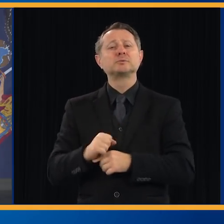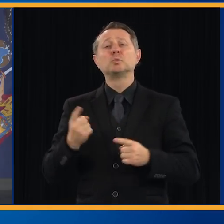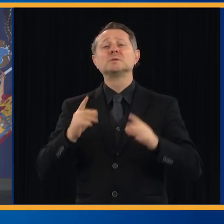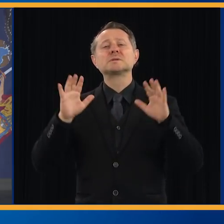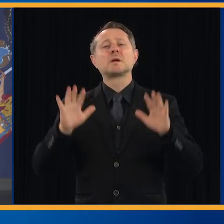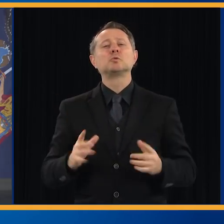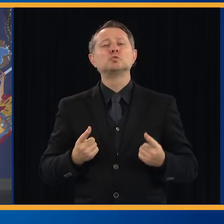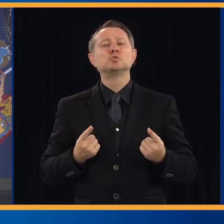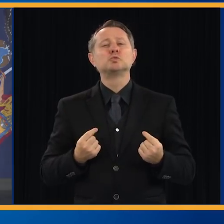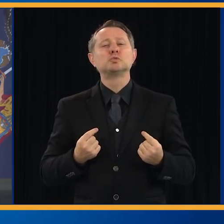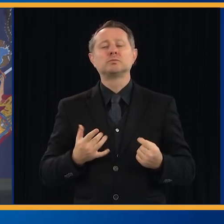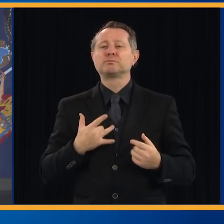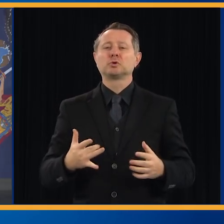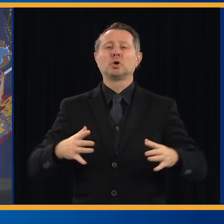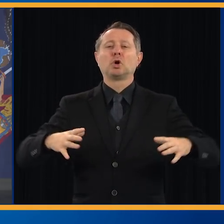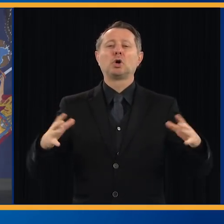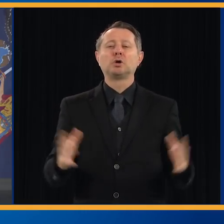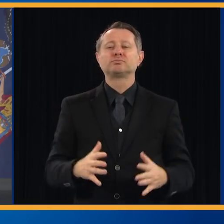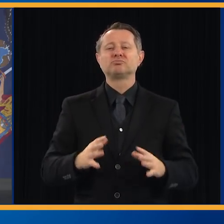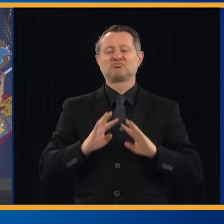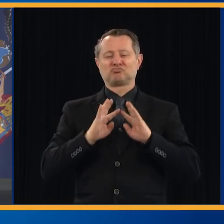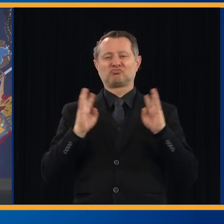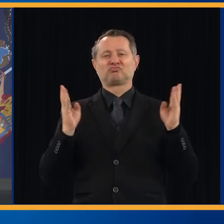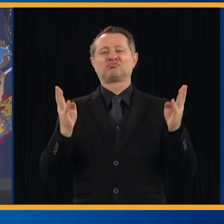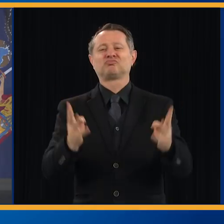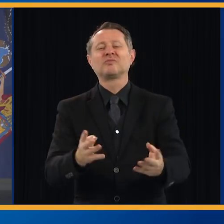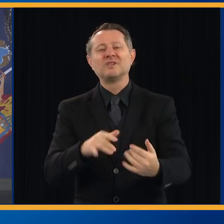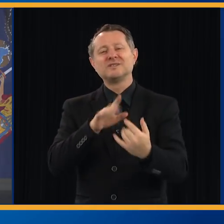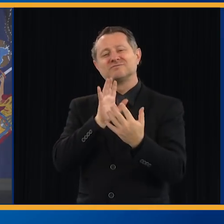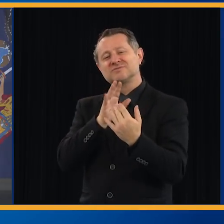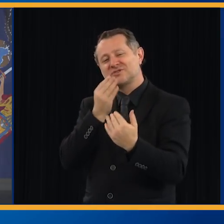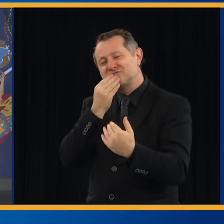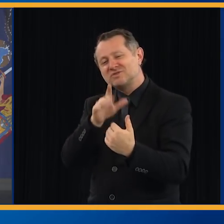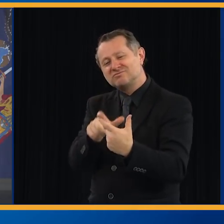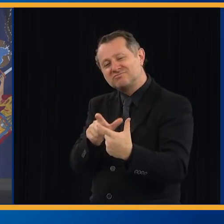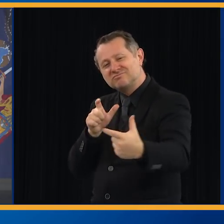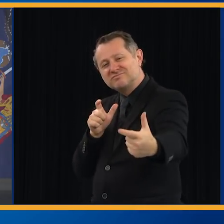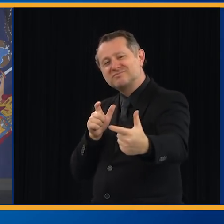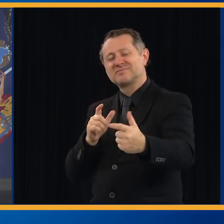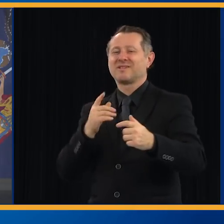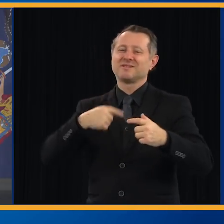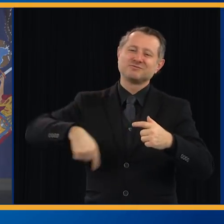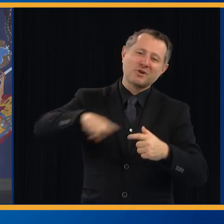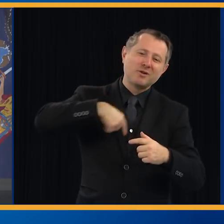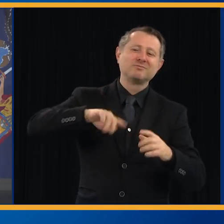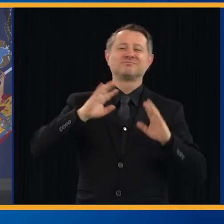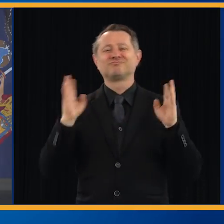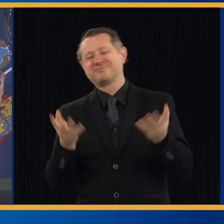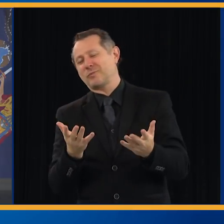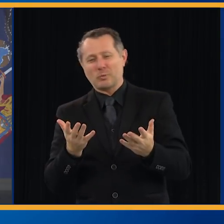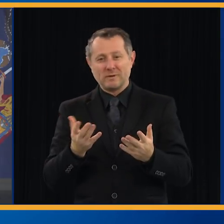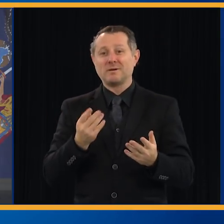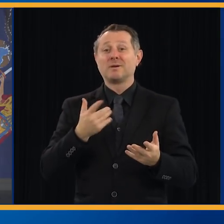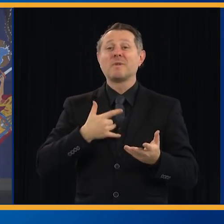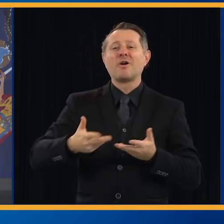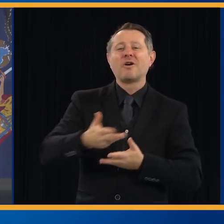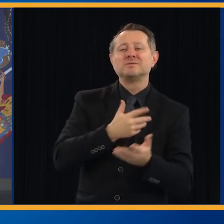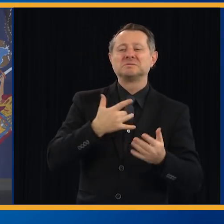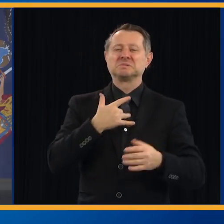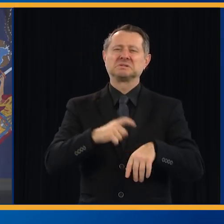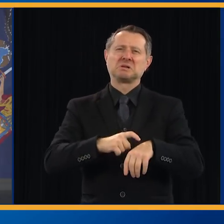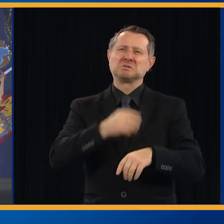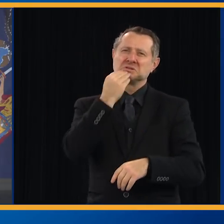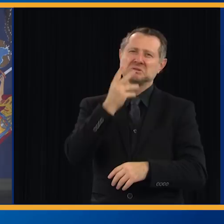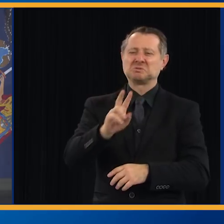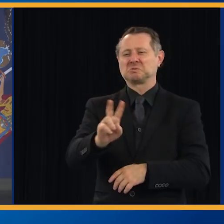The family had to come together at the table. You had to be there. They called it dinner, but it started at 2 o'clock in the afternoon. It was somewhere I don't